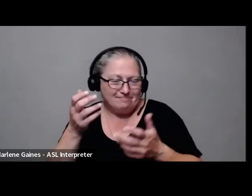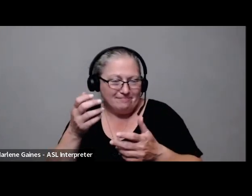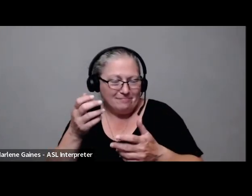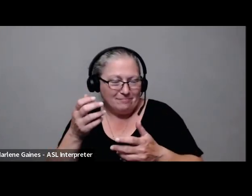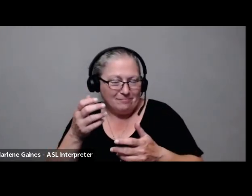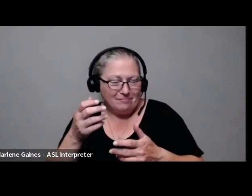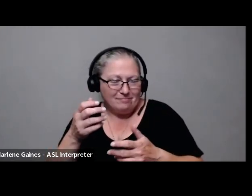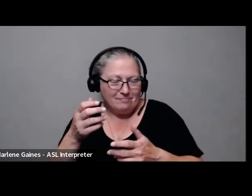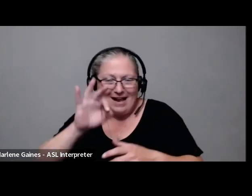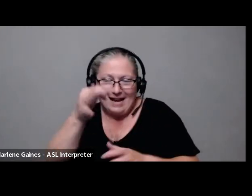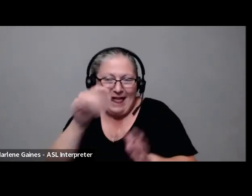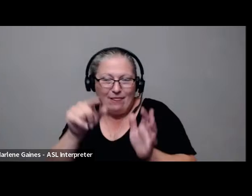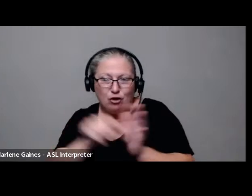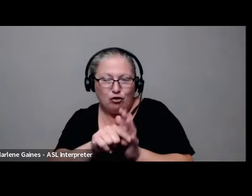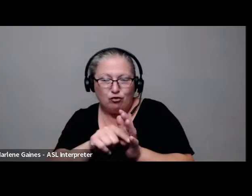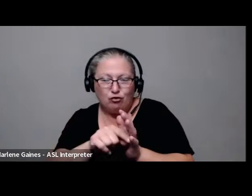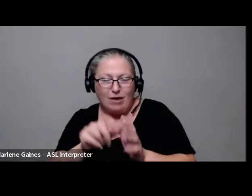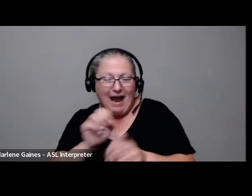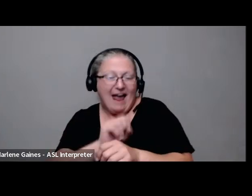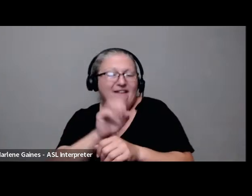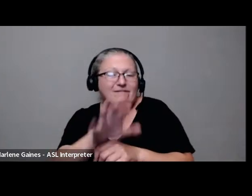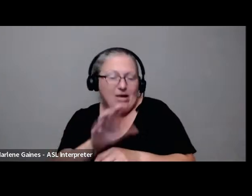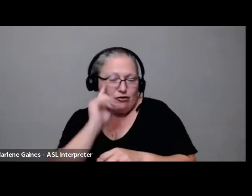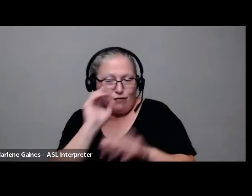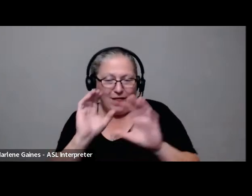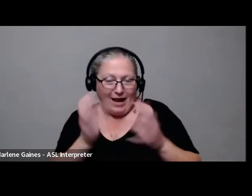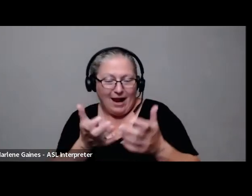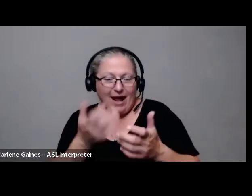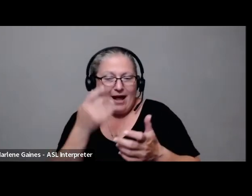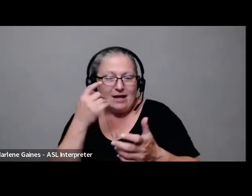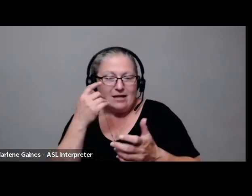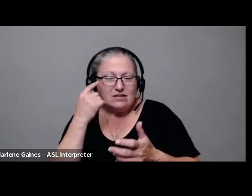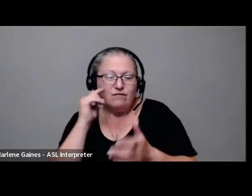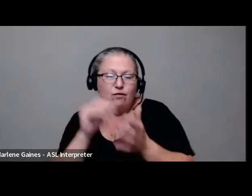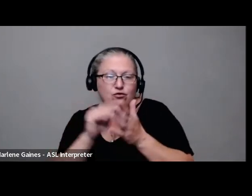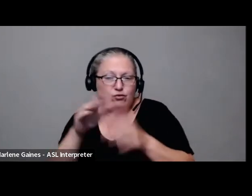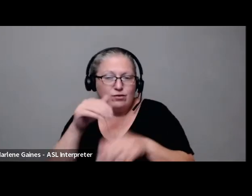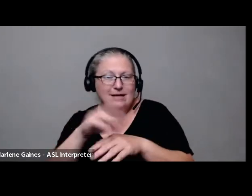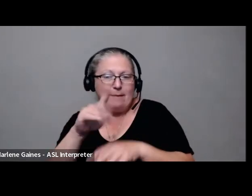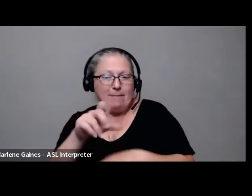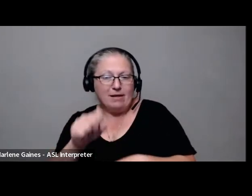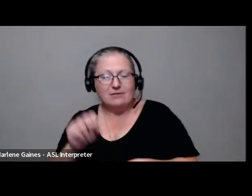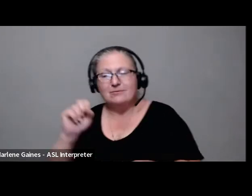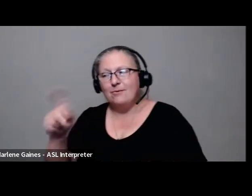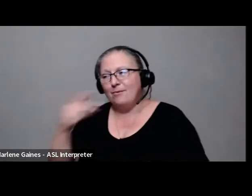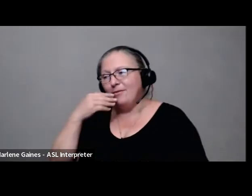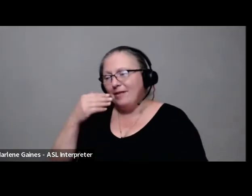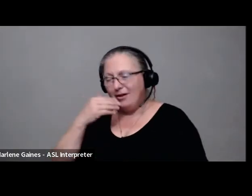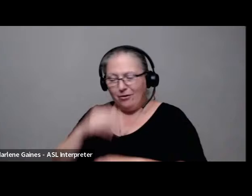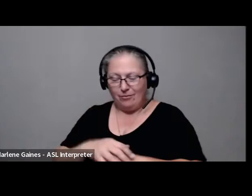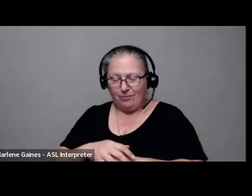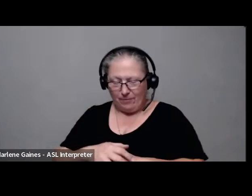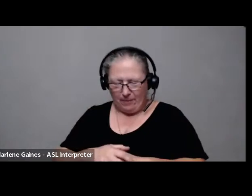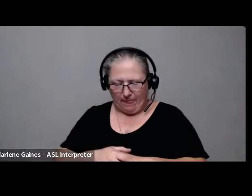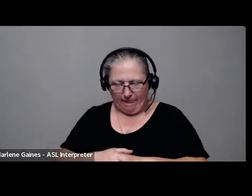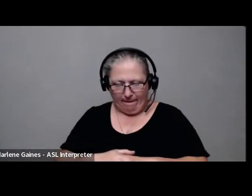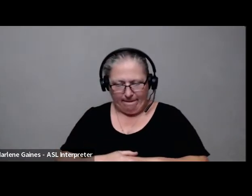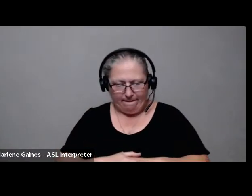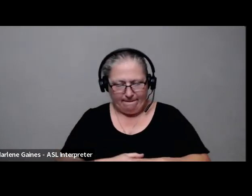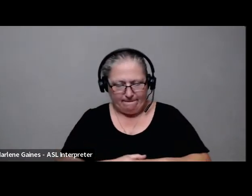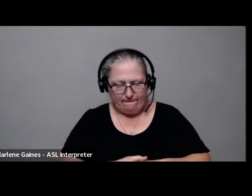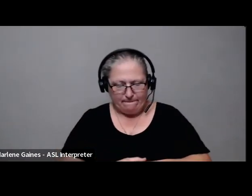It's a ninth grade kind of advisory sort of class for students at Mills. Okay, thank you. Thank you. Okay,